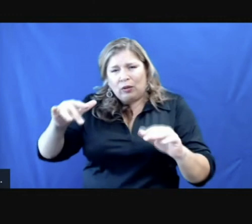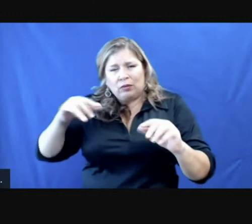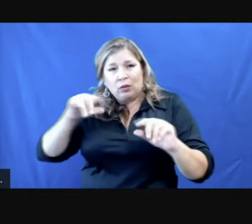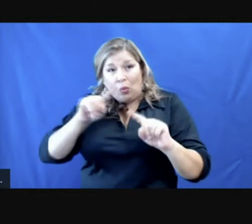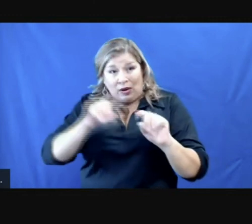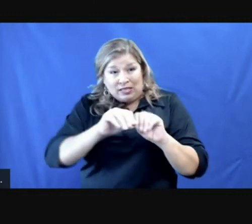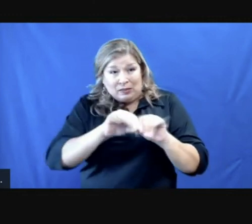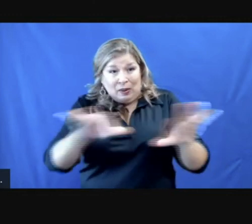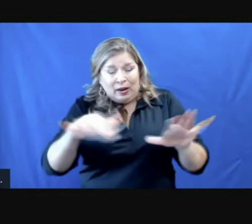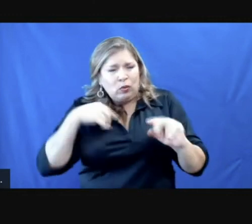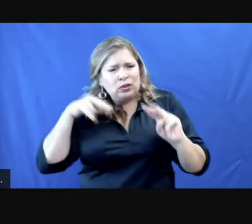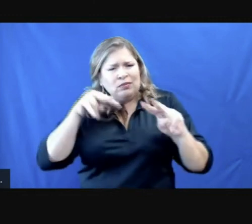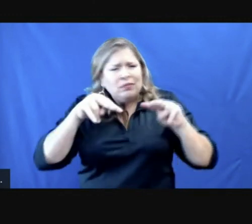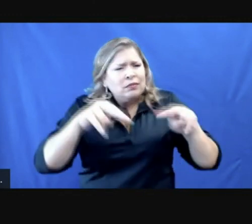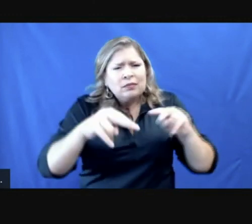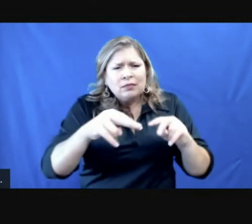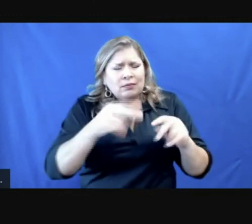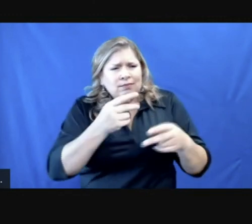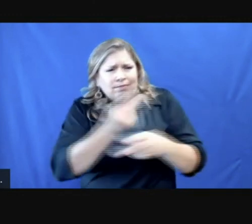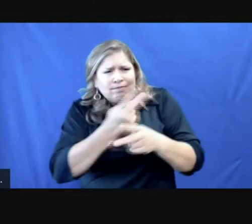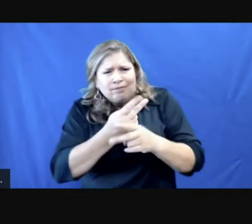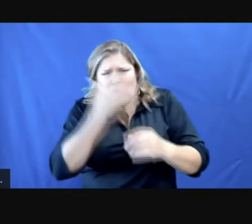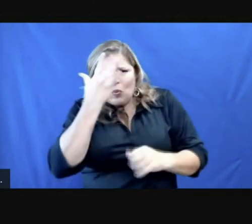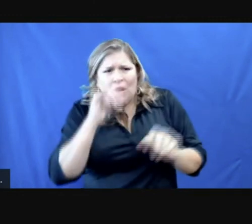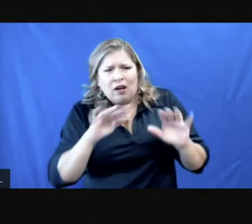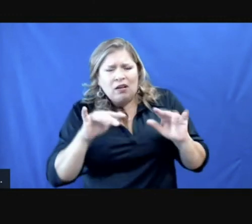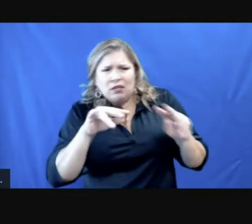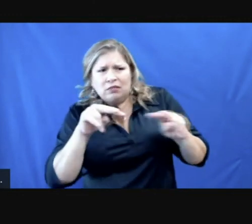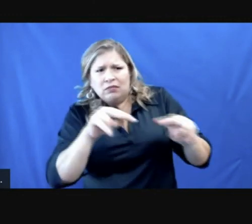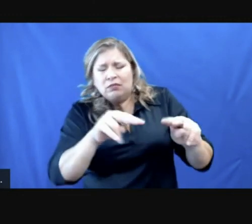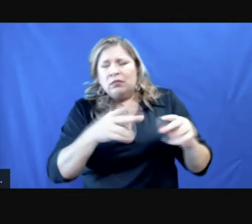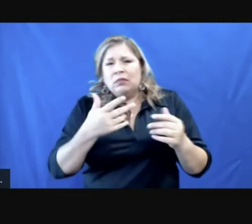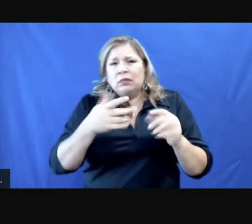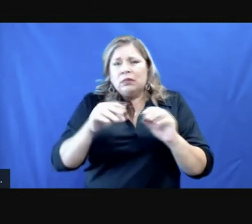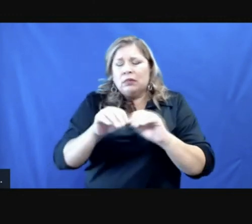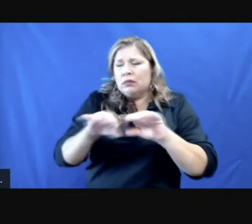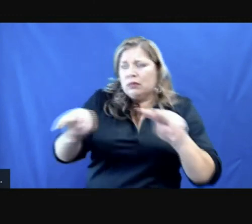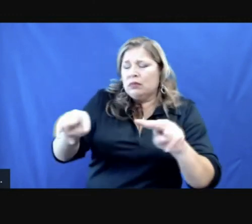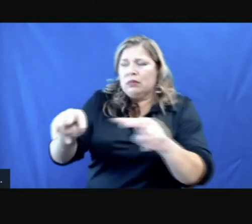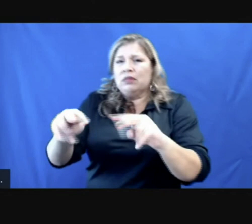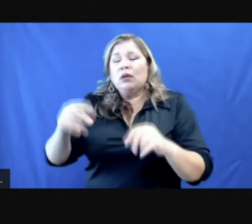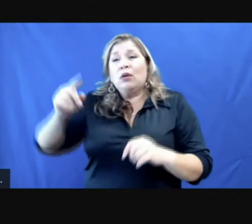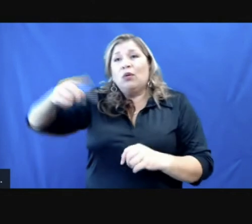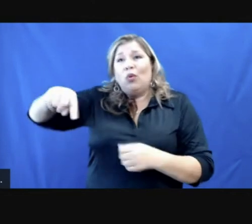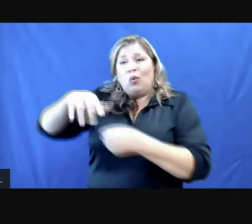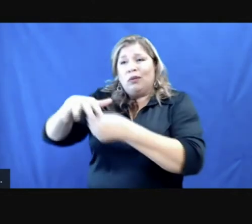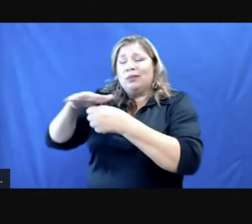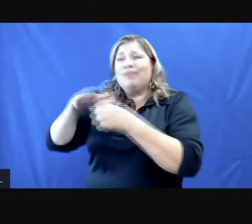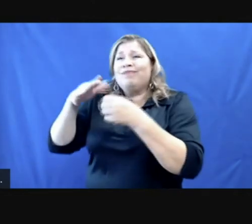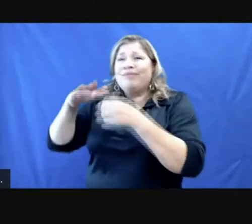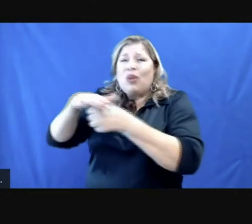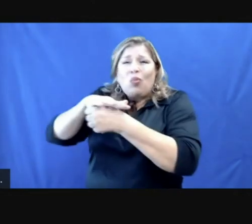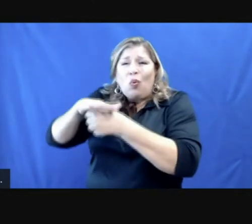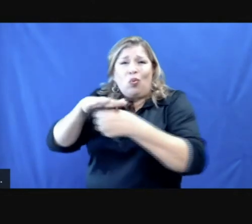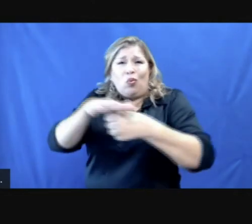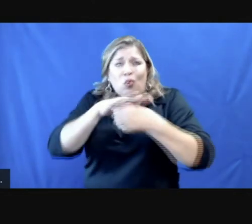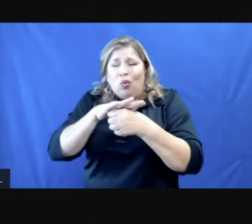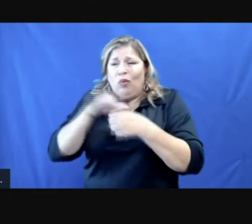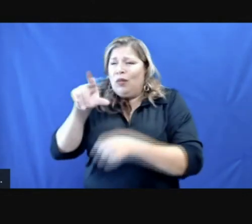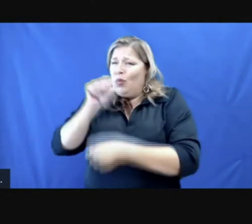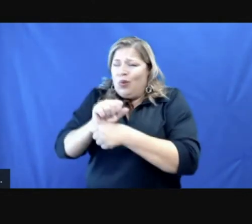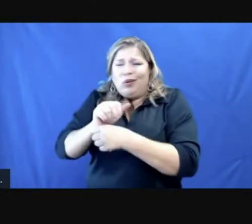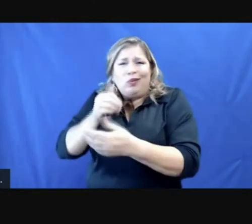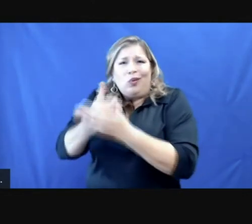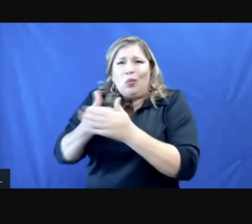closely. Historically, local health jurisdictions, public health leaders at the local level work very closely with school districts. Having